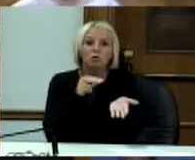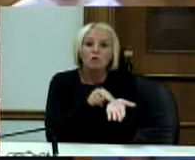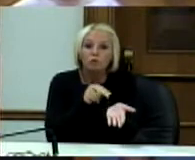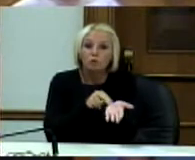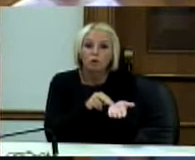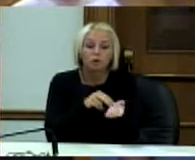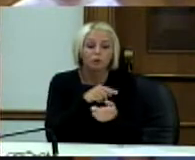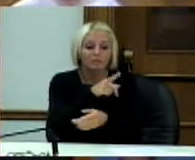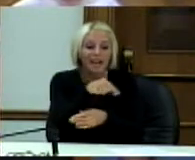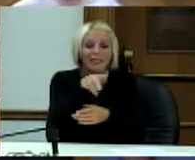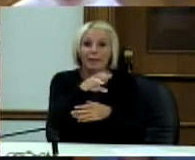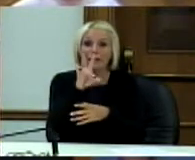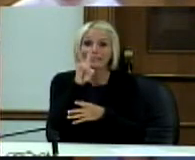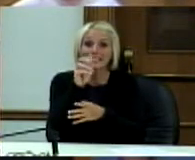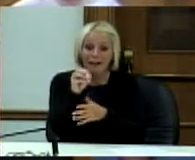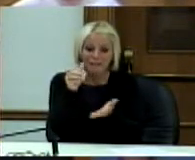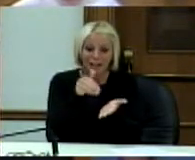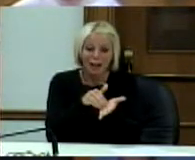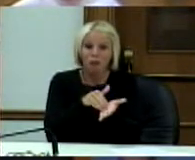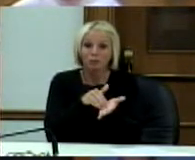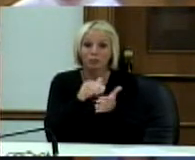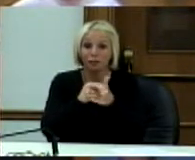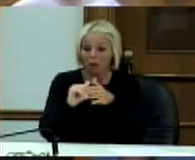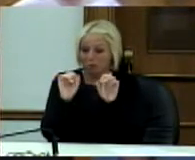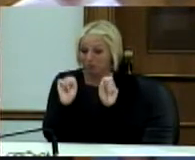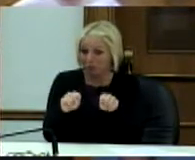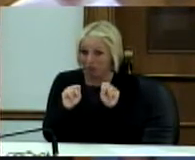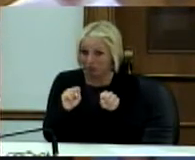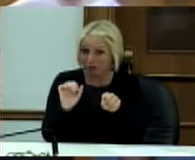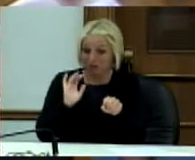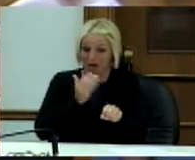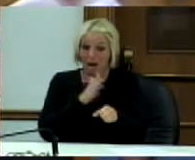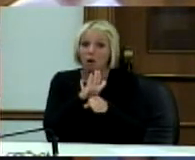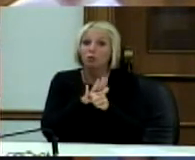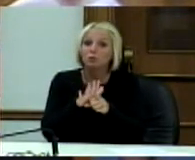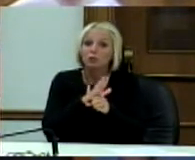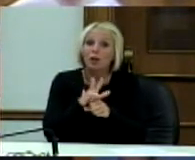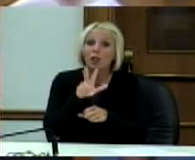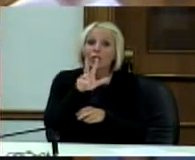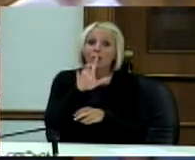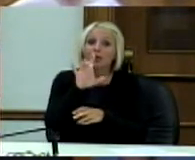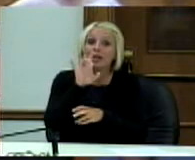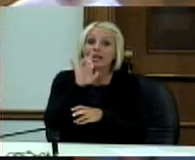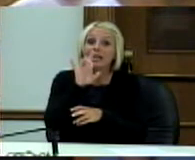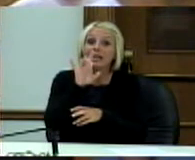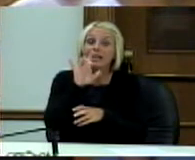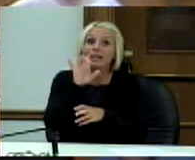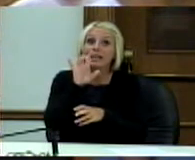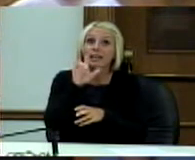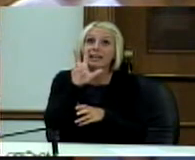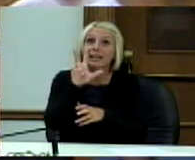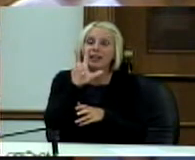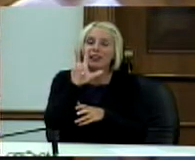folks make, I don't know, $70,000 potentially in our region. There's 3,800